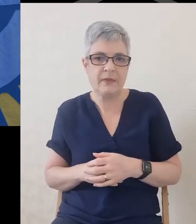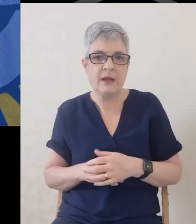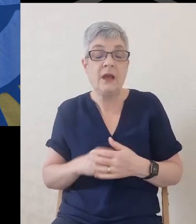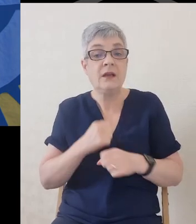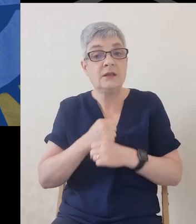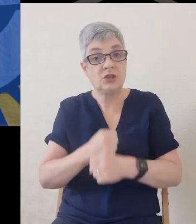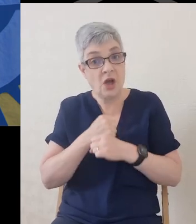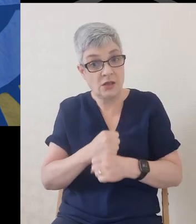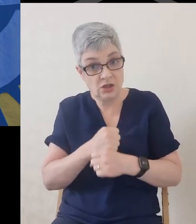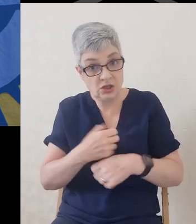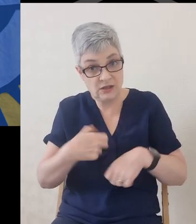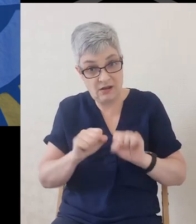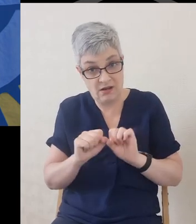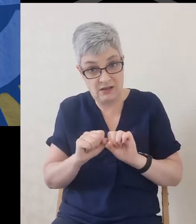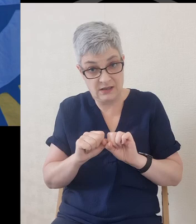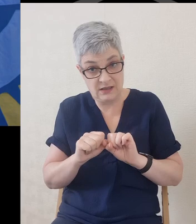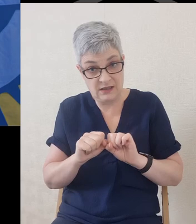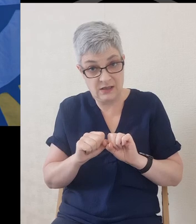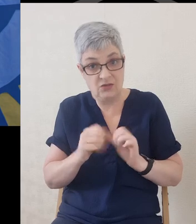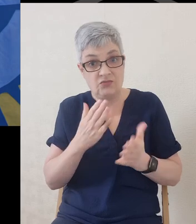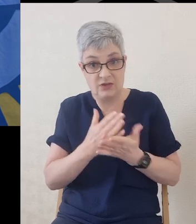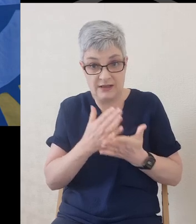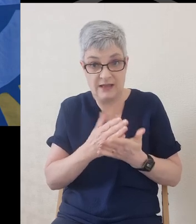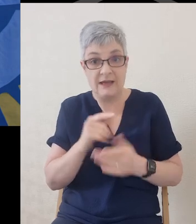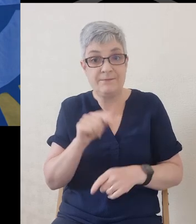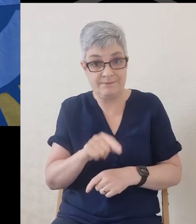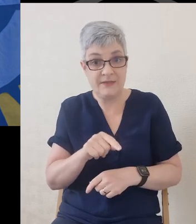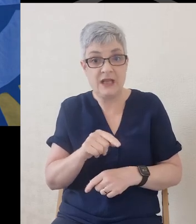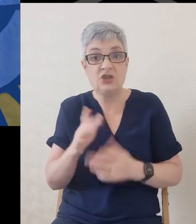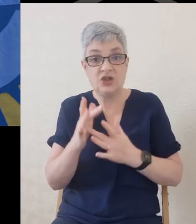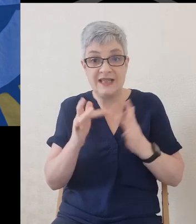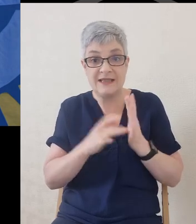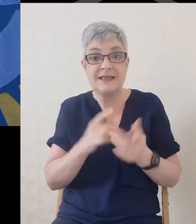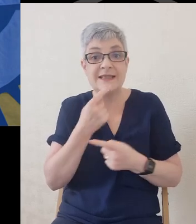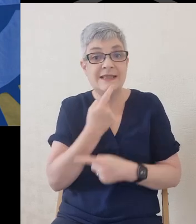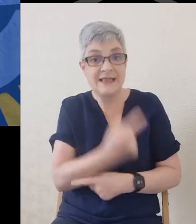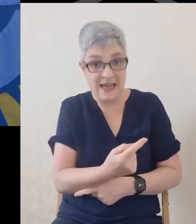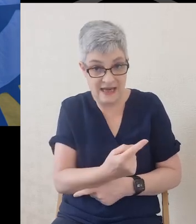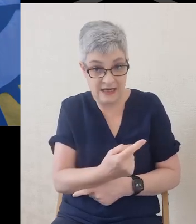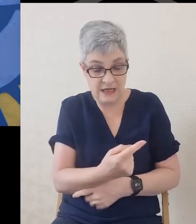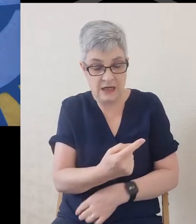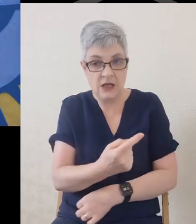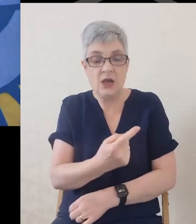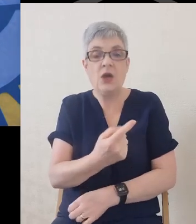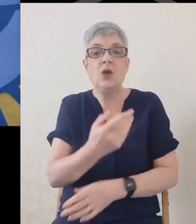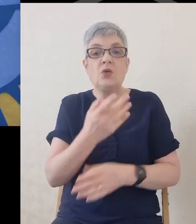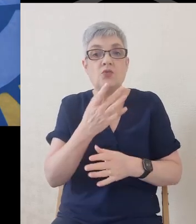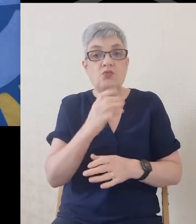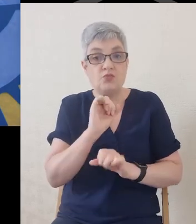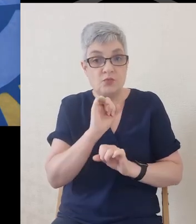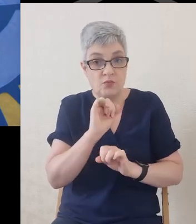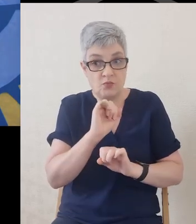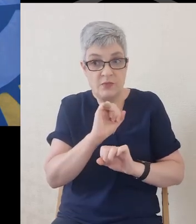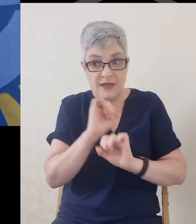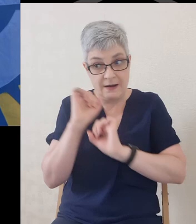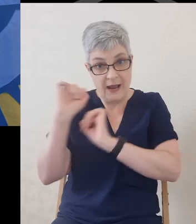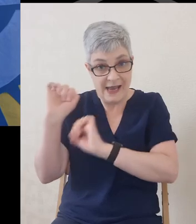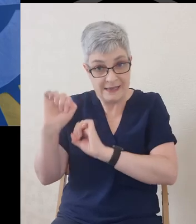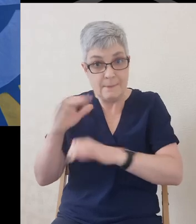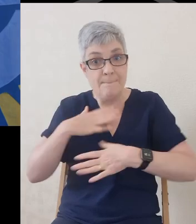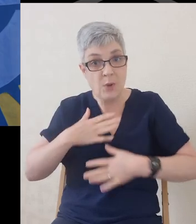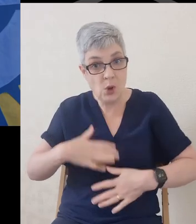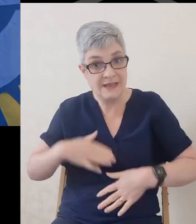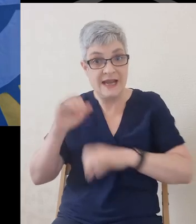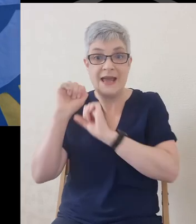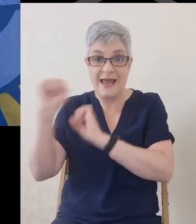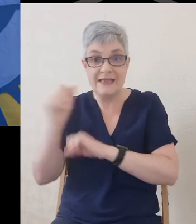For the church's origins are in this appointment of Jesus to his people, that they are his body, that they are his